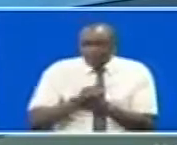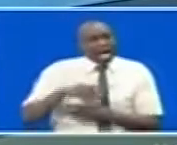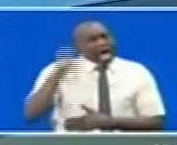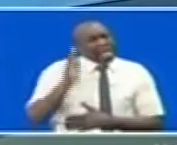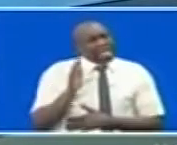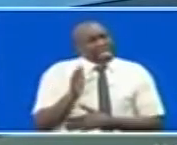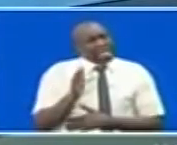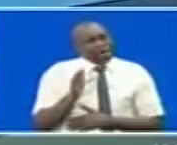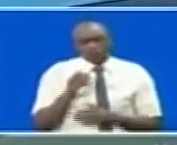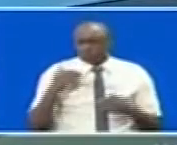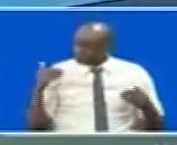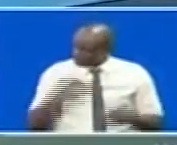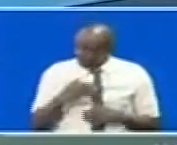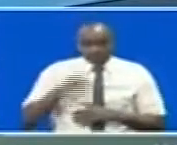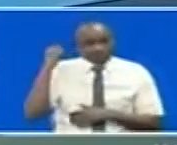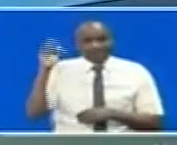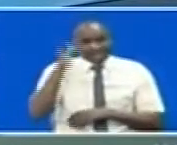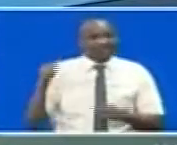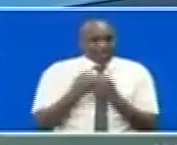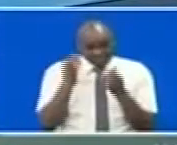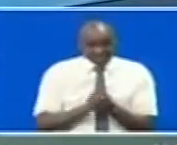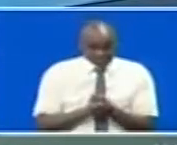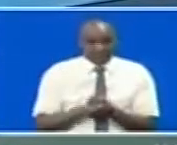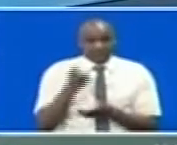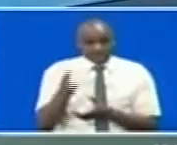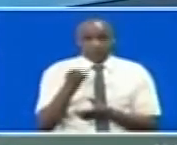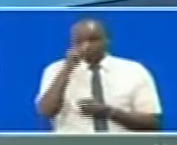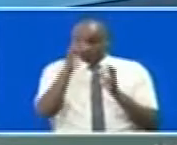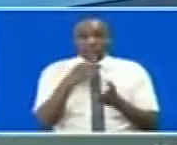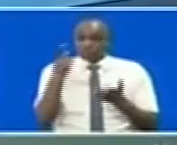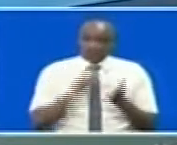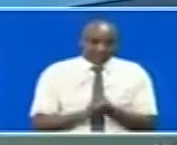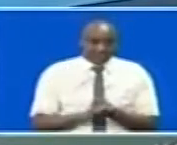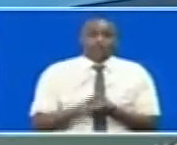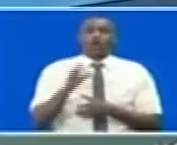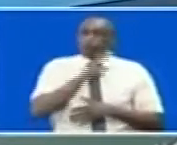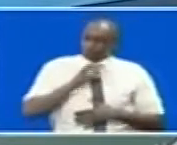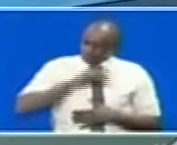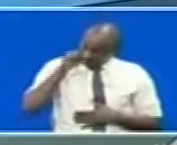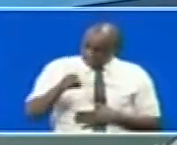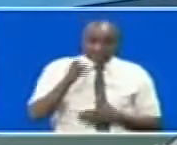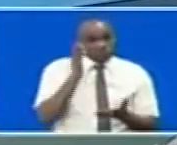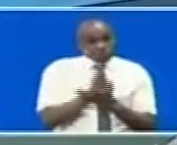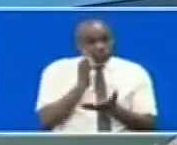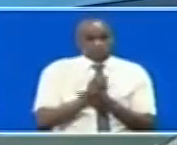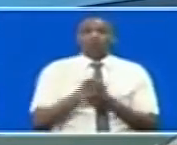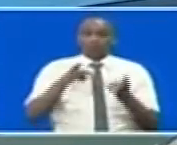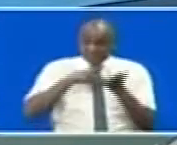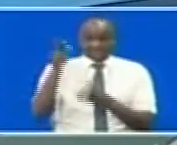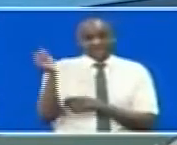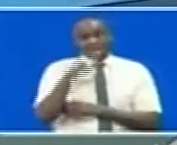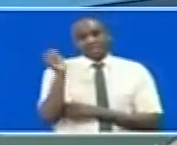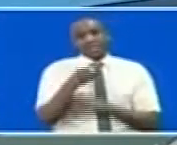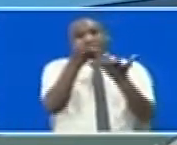a statistic on the show before. Let me read two. Anthony Onuti, you say the commission is part of the bloated wage bill, could be scrapped as